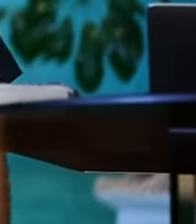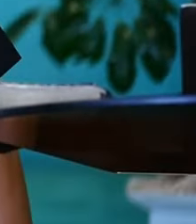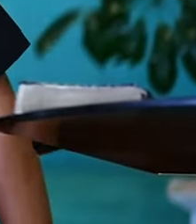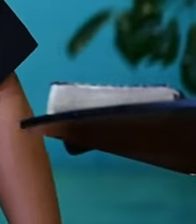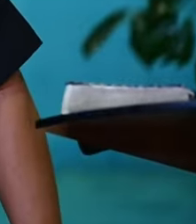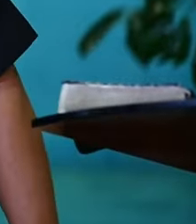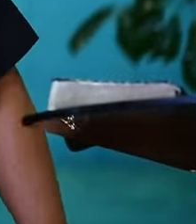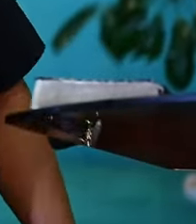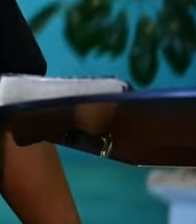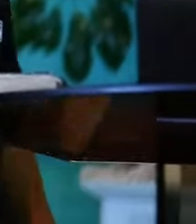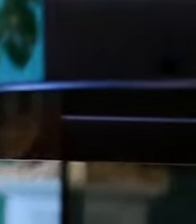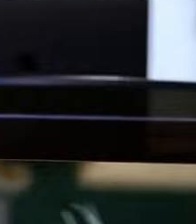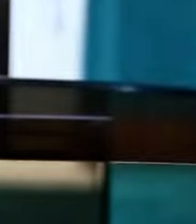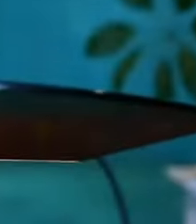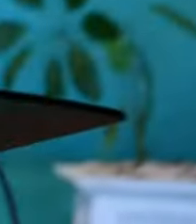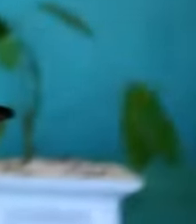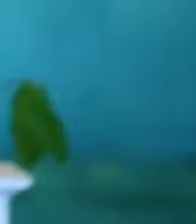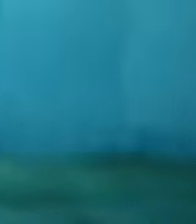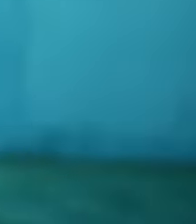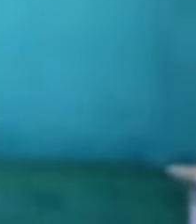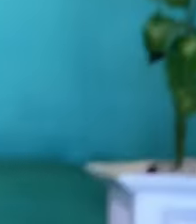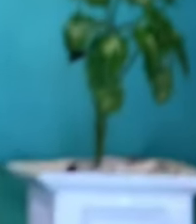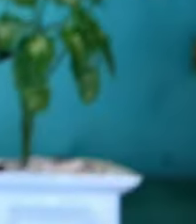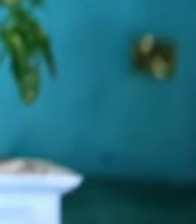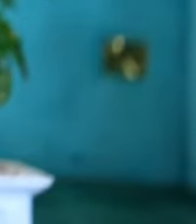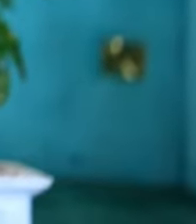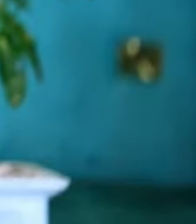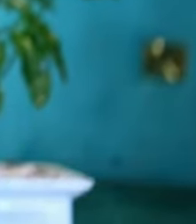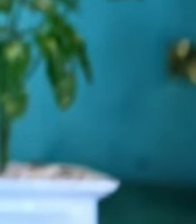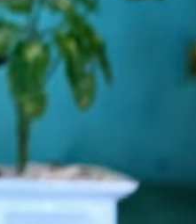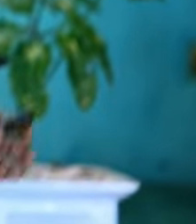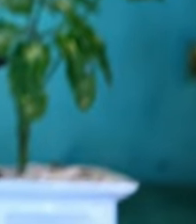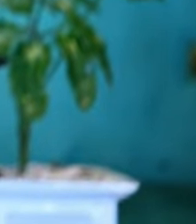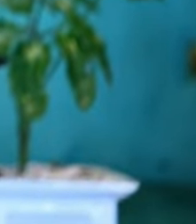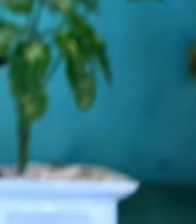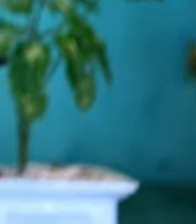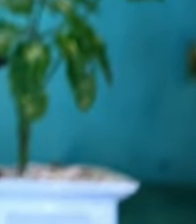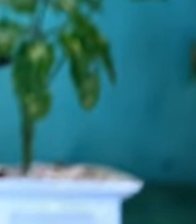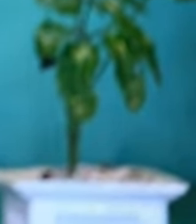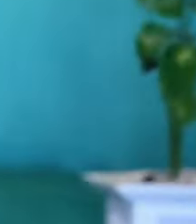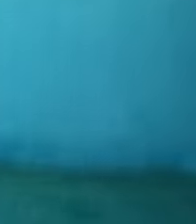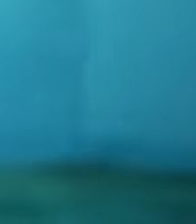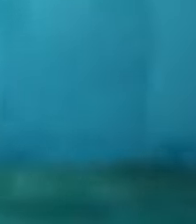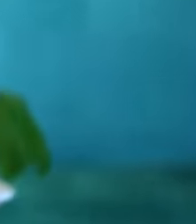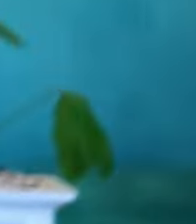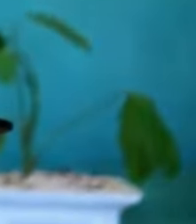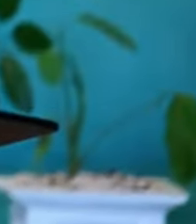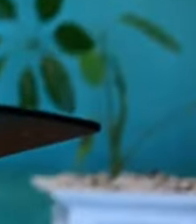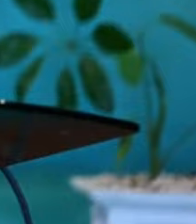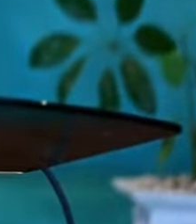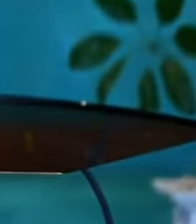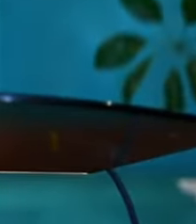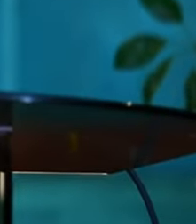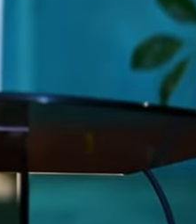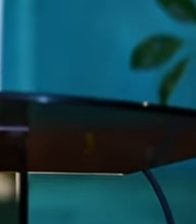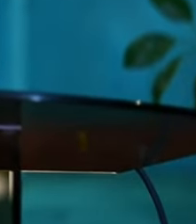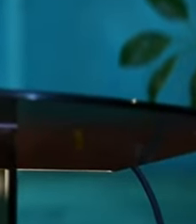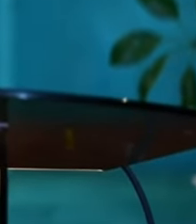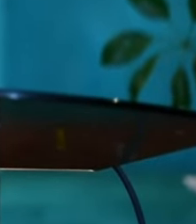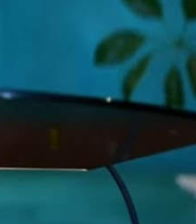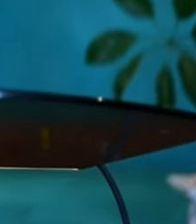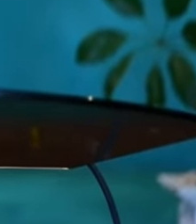If you calculate 8 to 5, it's 8 hours or whatever hours. It's almost the same from 5 to midnight.